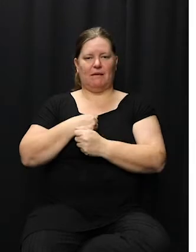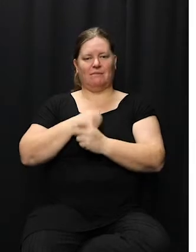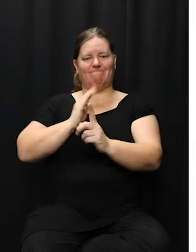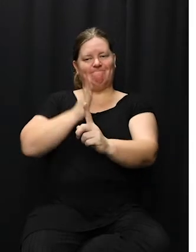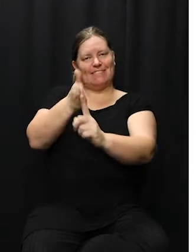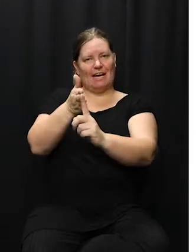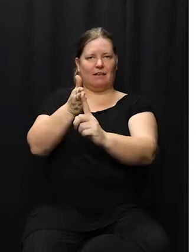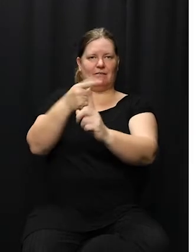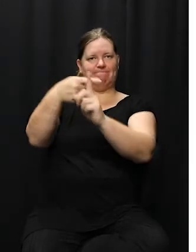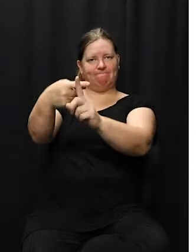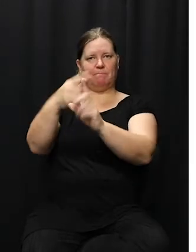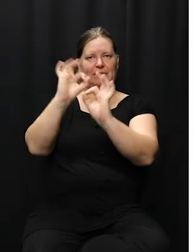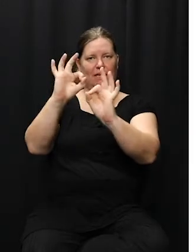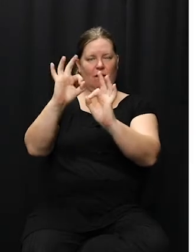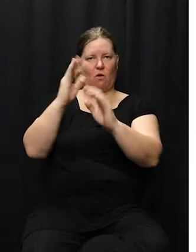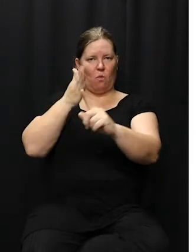groups to target